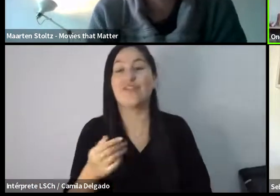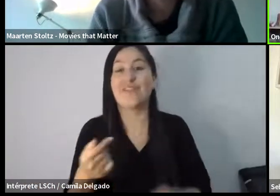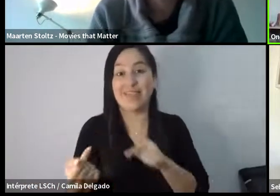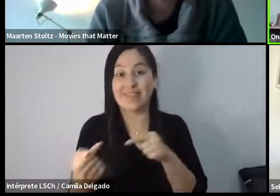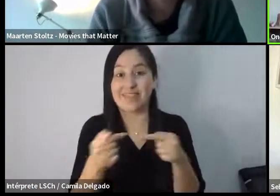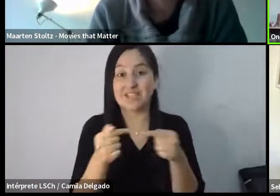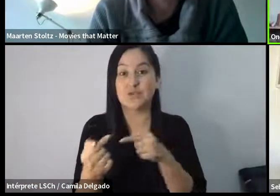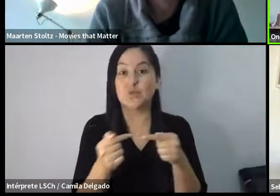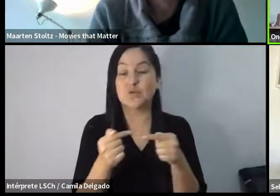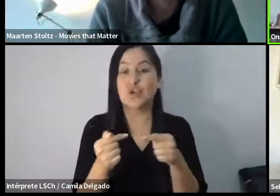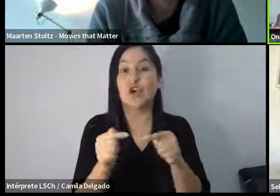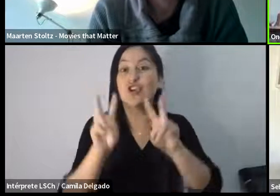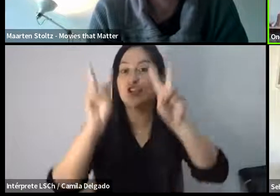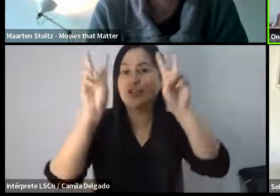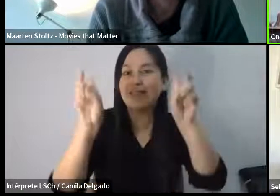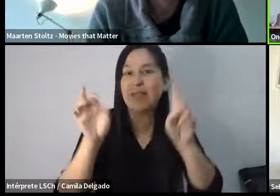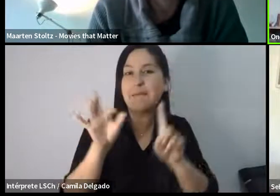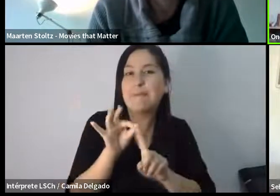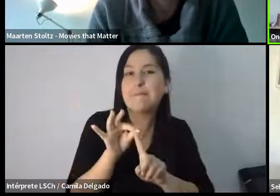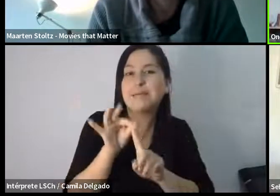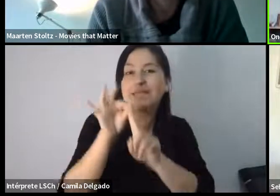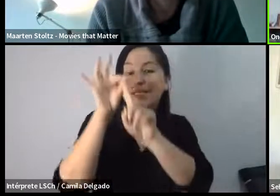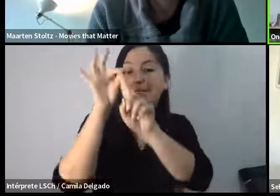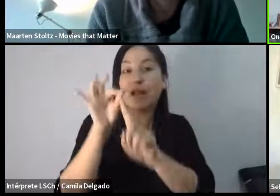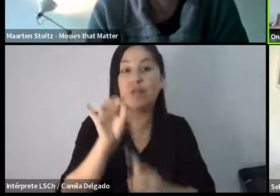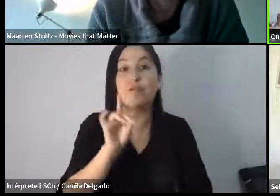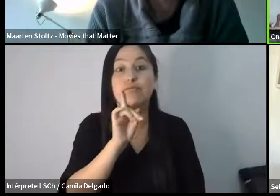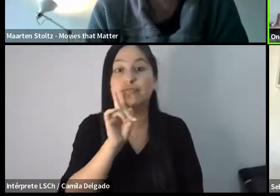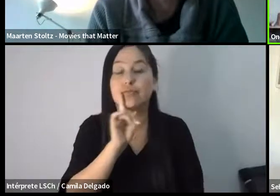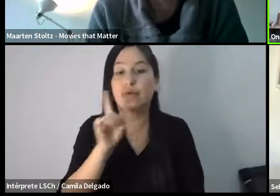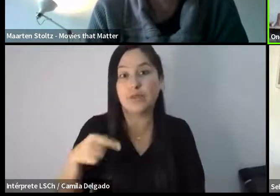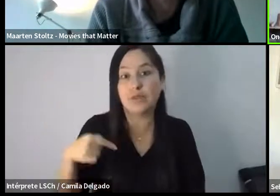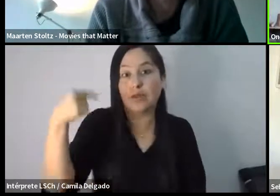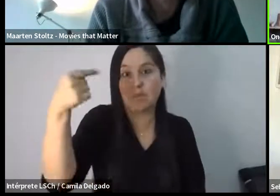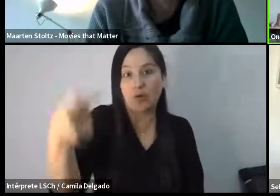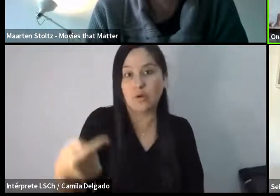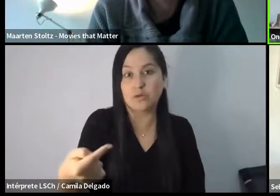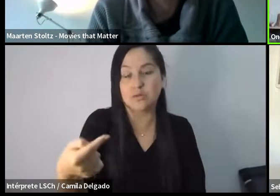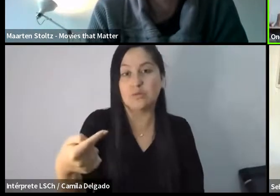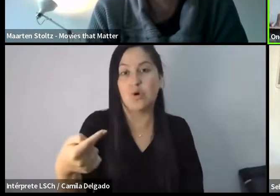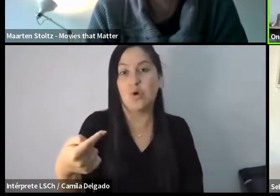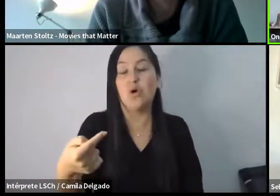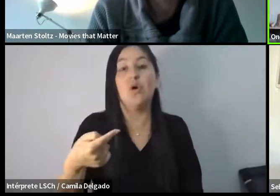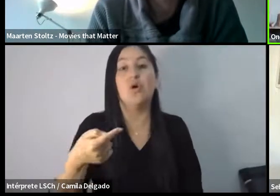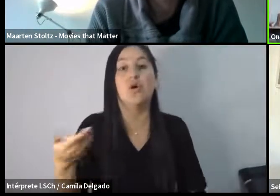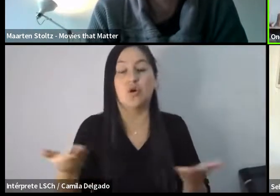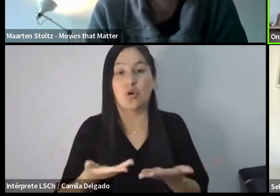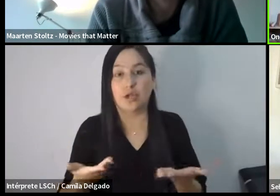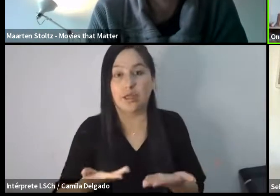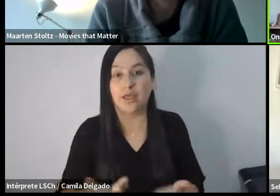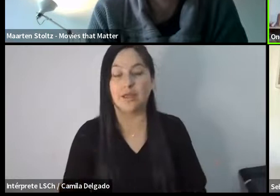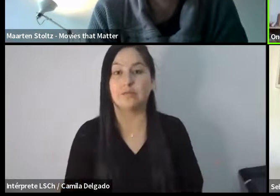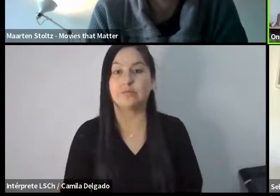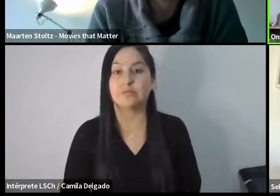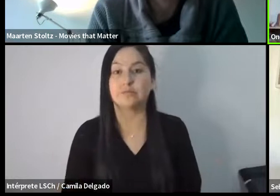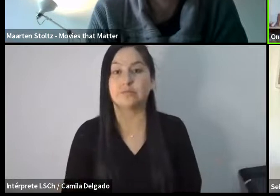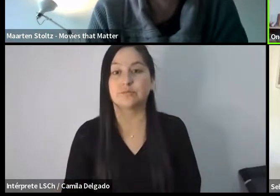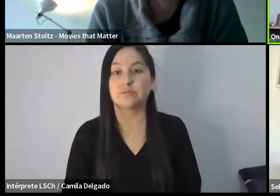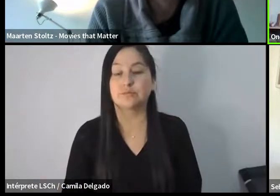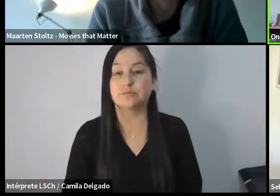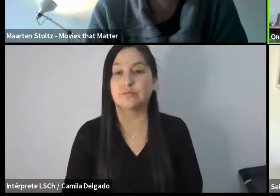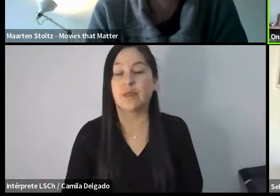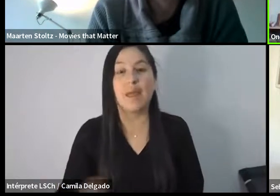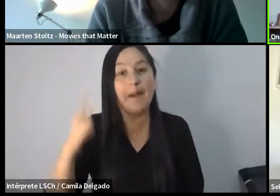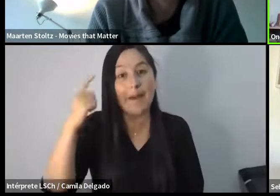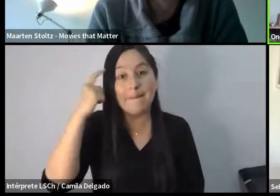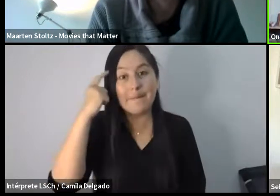we will be focused on dictatorships, authoritarian regimes. And we felt some kind of urge to bring